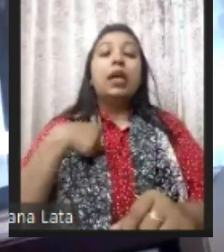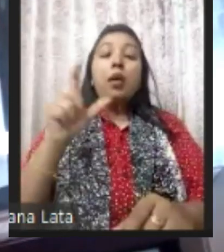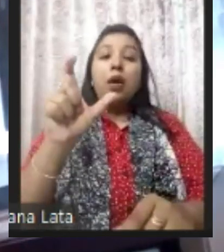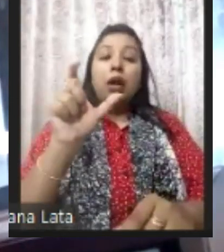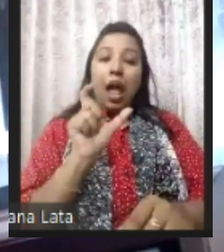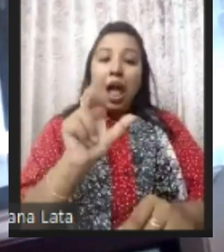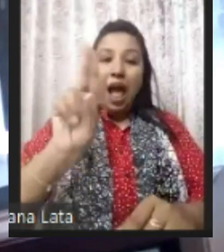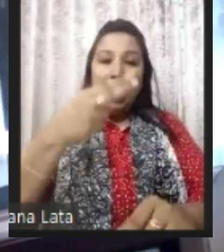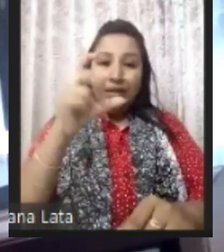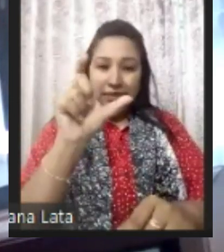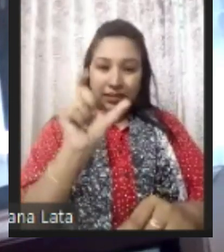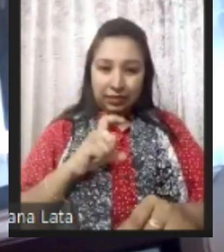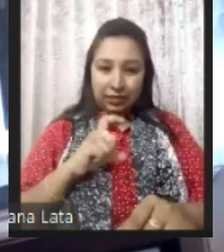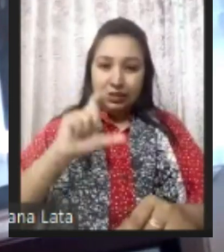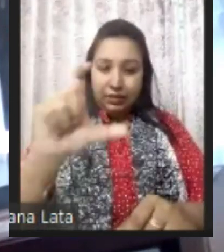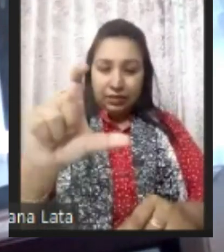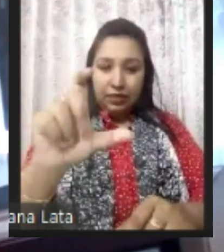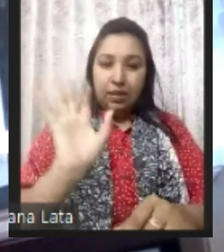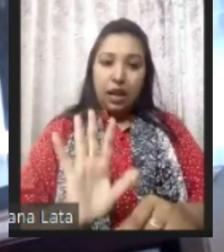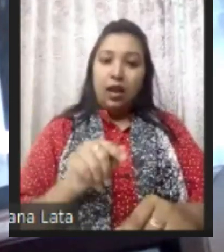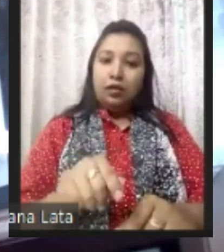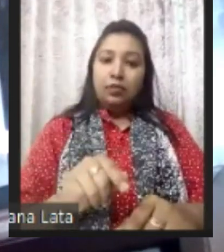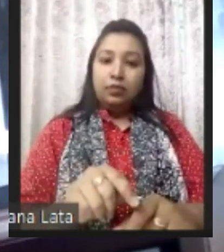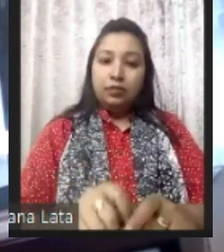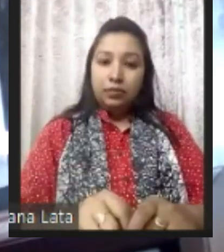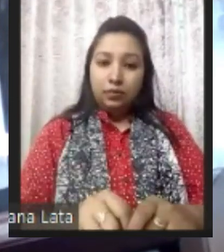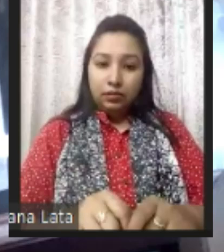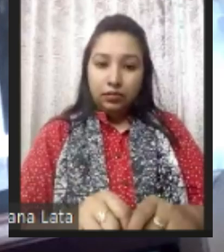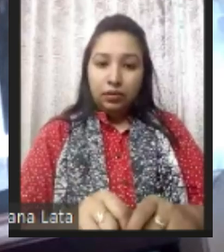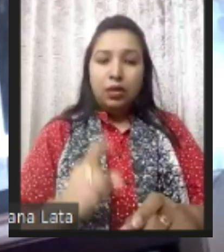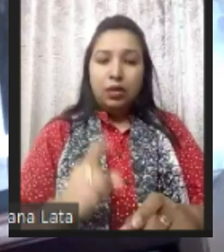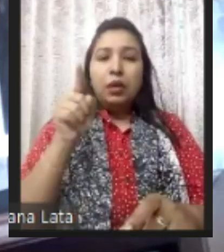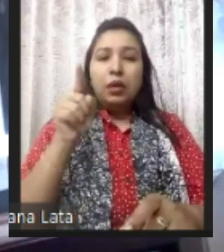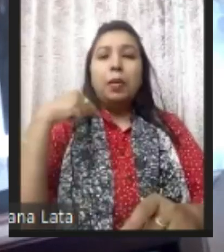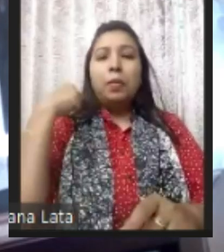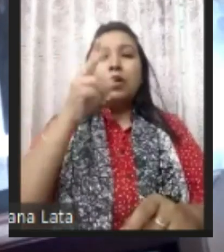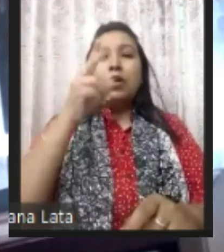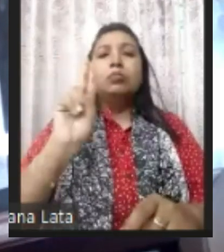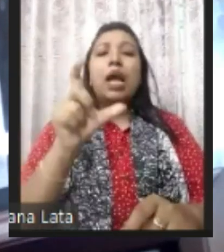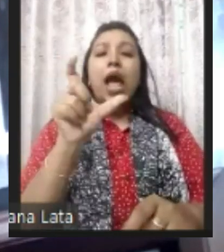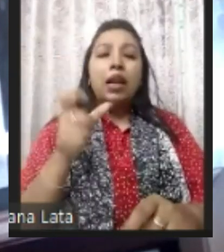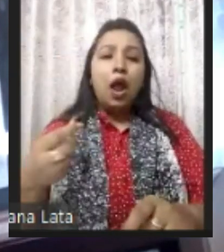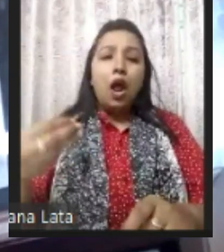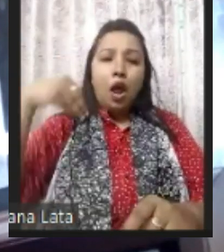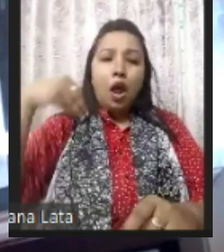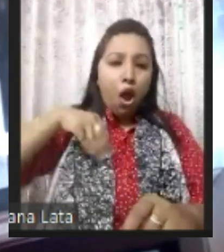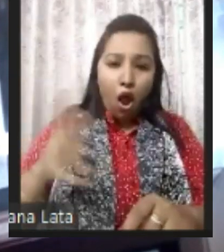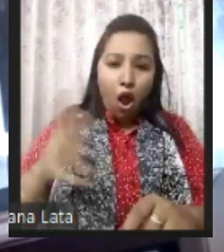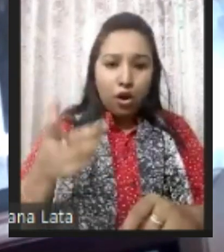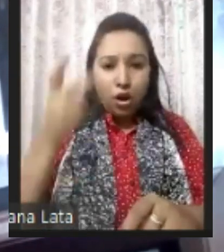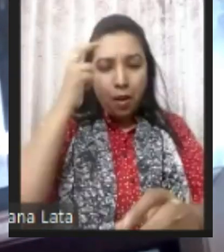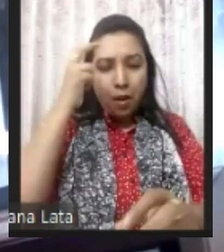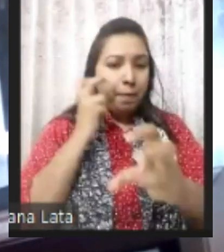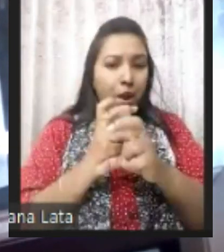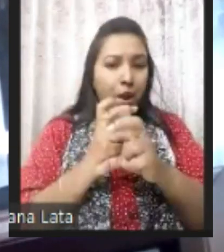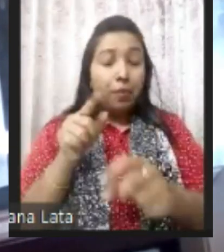any especially able people who may not be used by the ID card, or maybe it's difficult for them, what are the alternatives? So